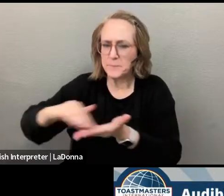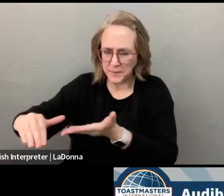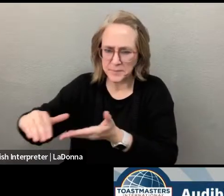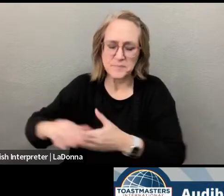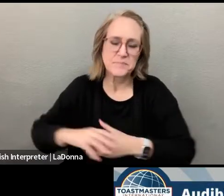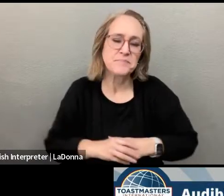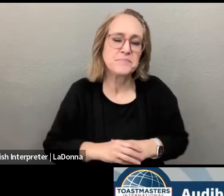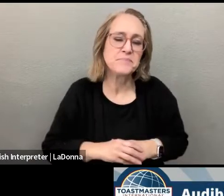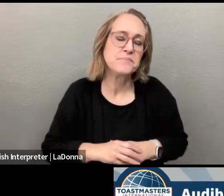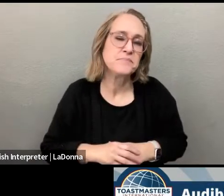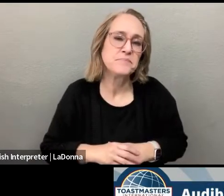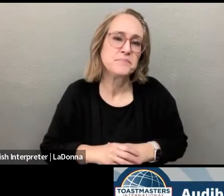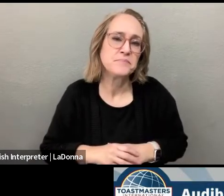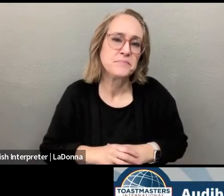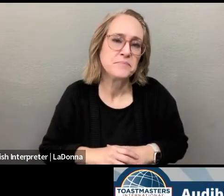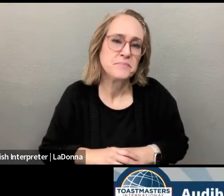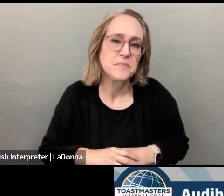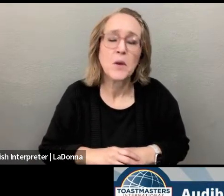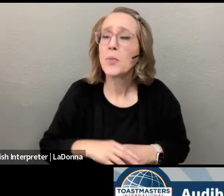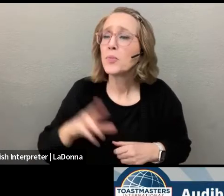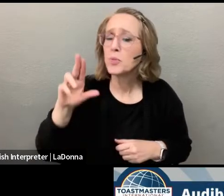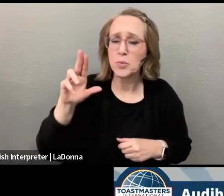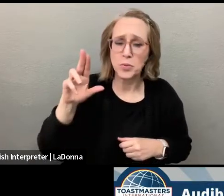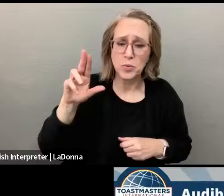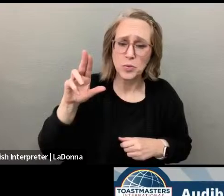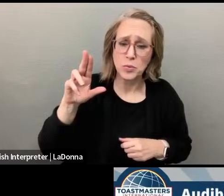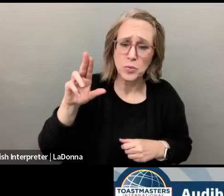is going to cause a lot of